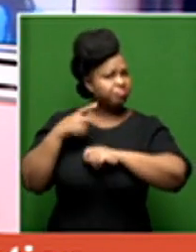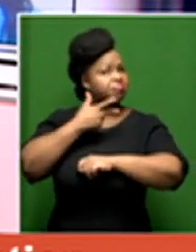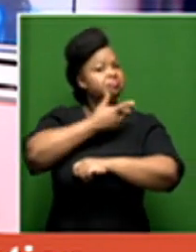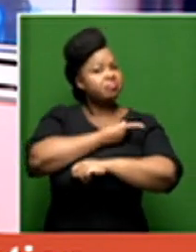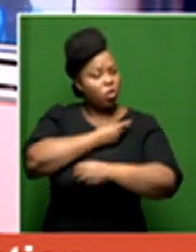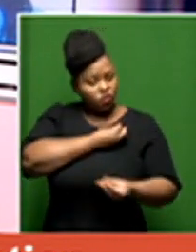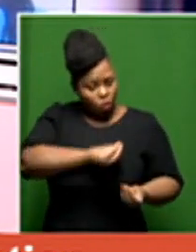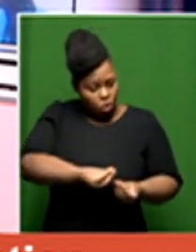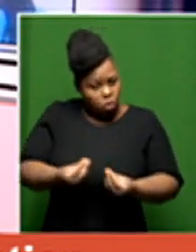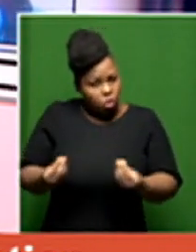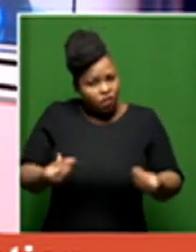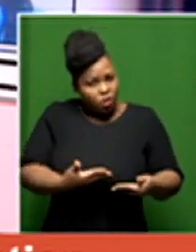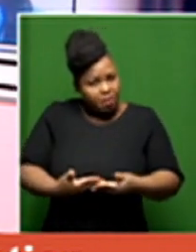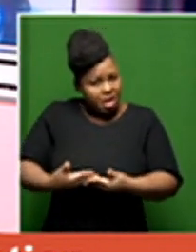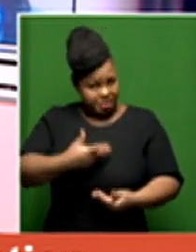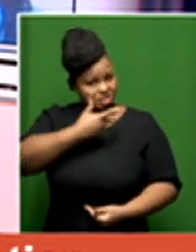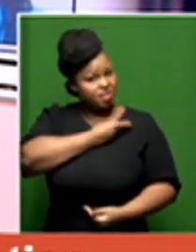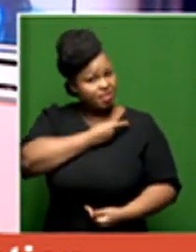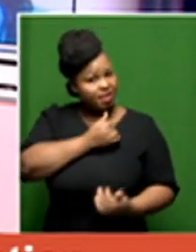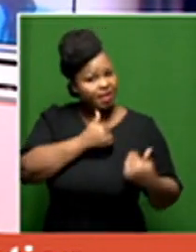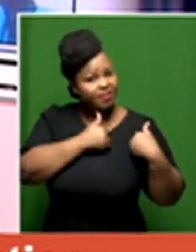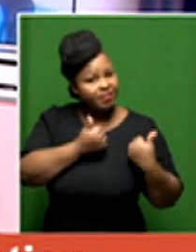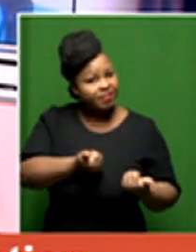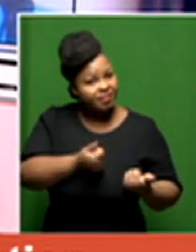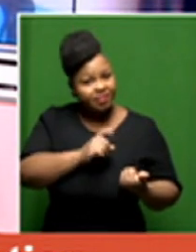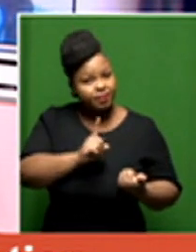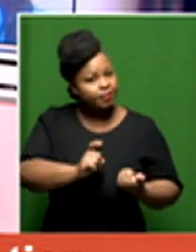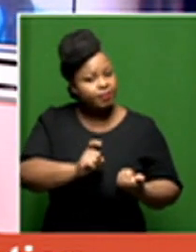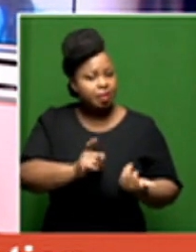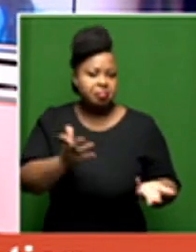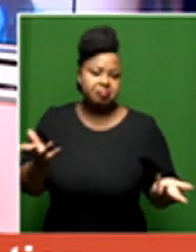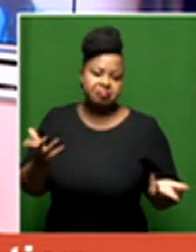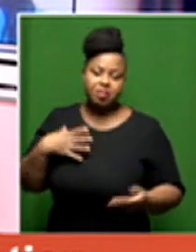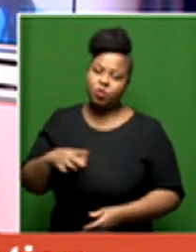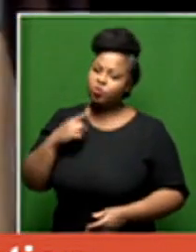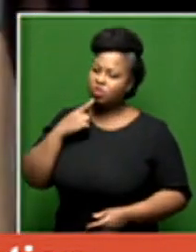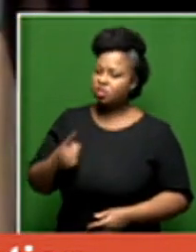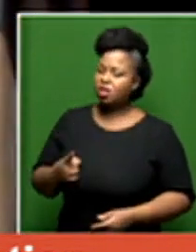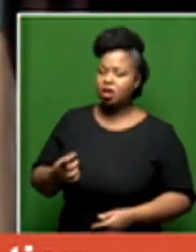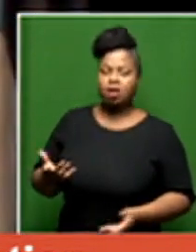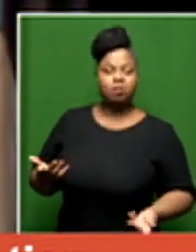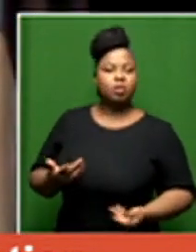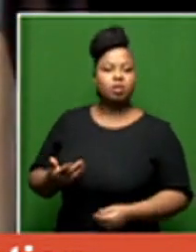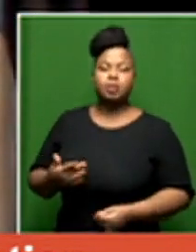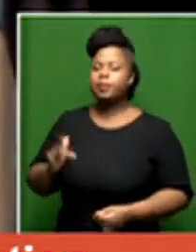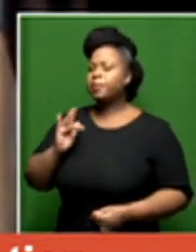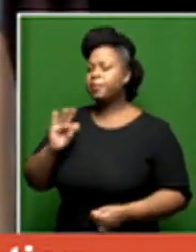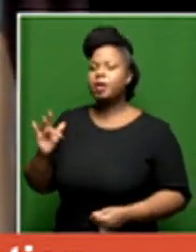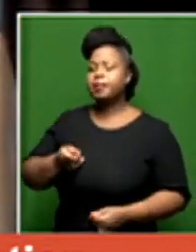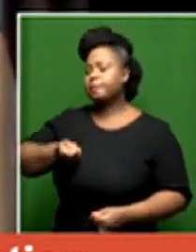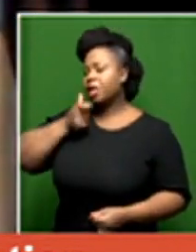these childhood vaccines? You know, what I can say is that there is no vaccine, there is